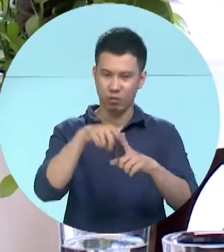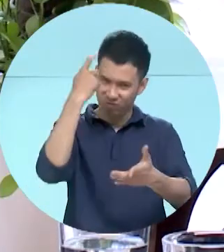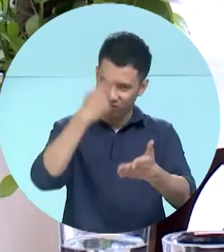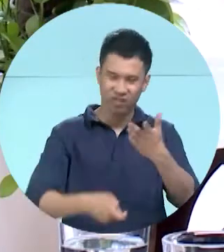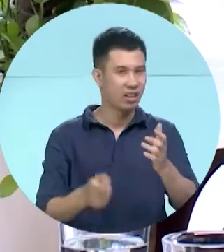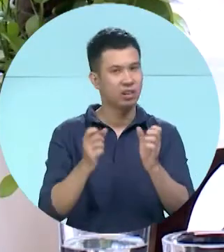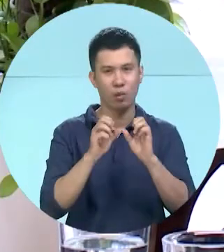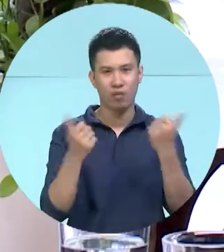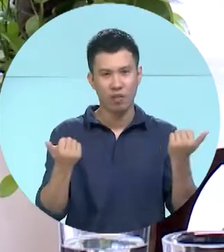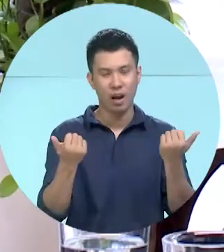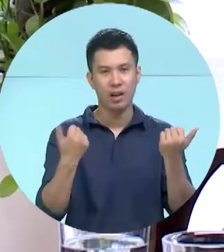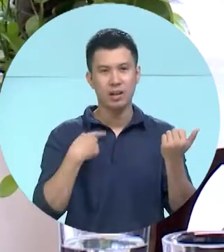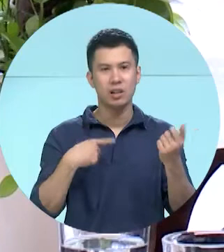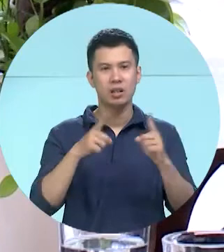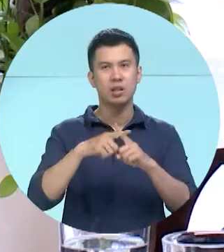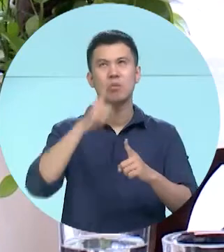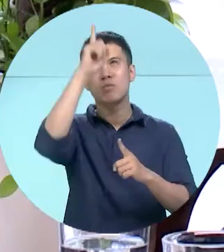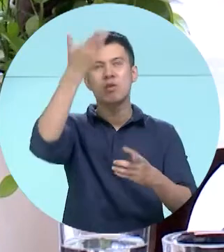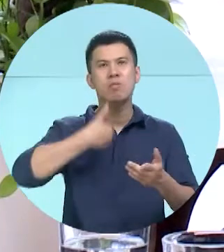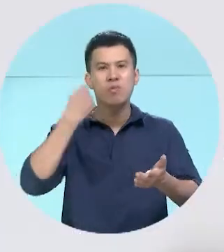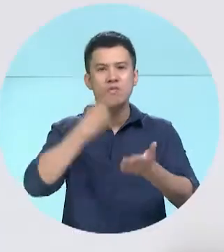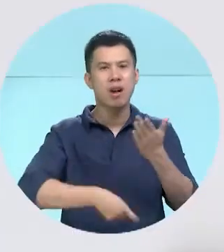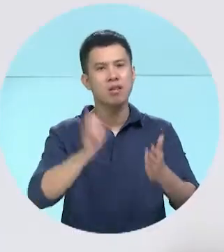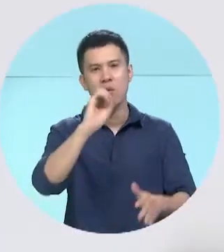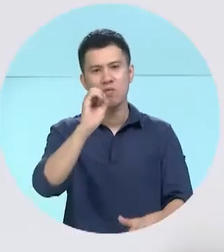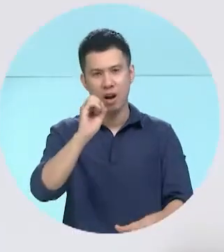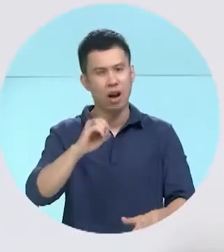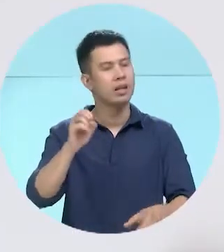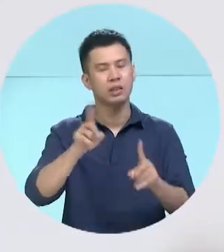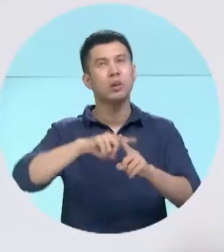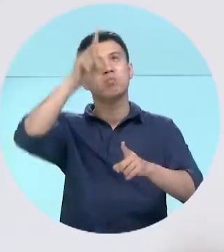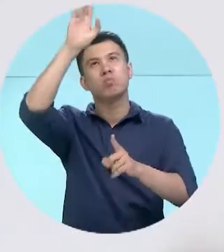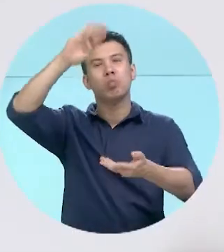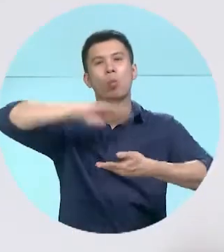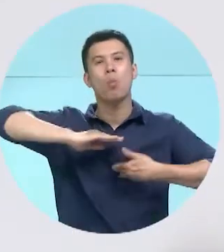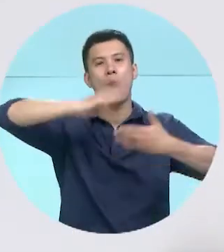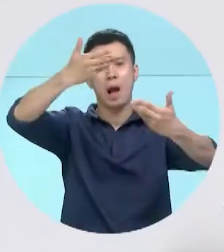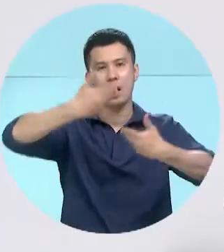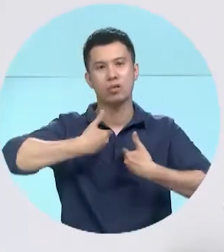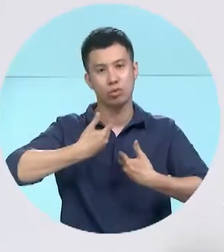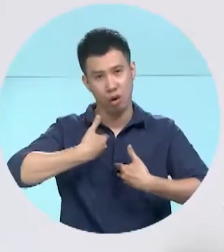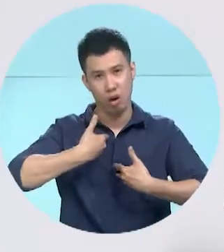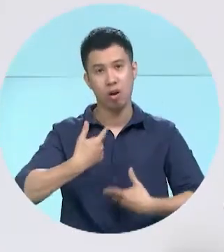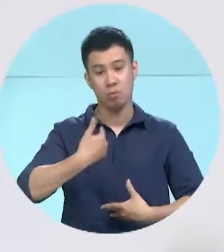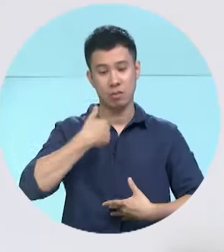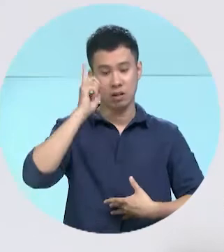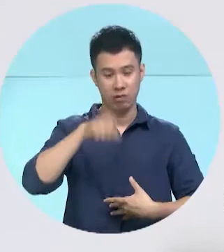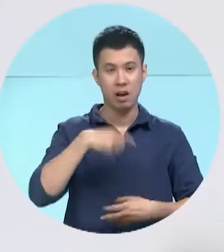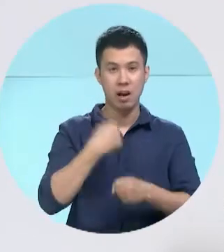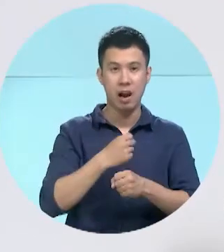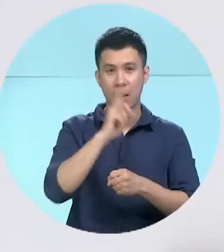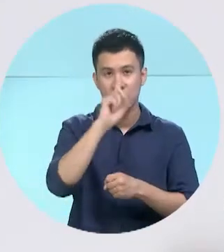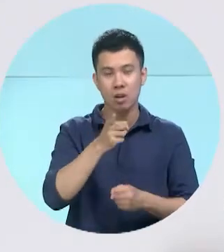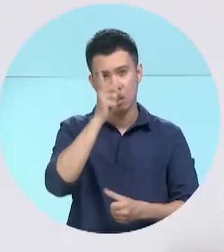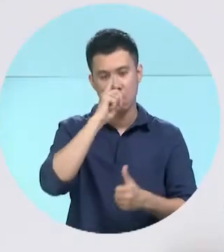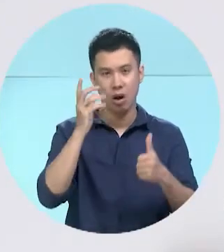child is not a punishment. This child is not a curse. It is a gift from God to you. You have the responsibility